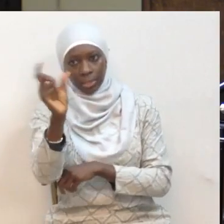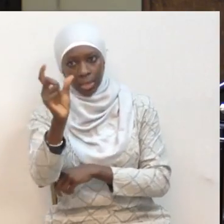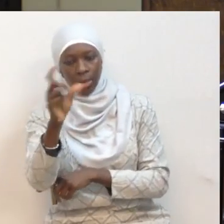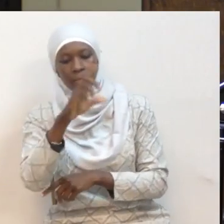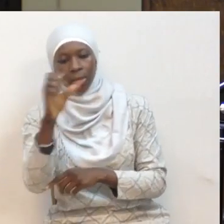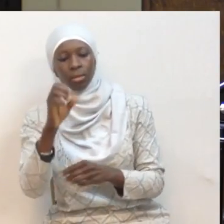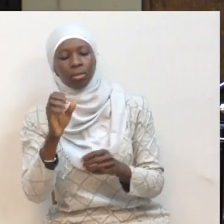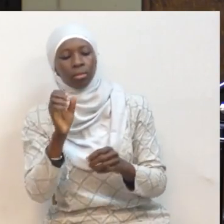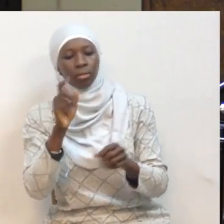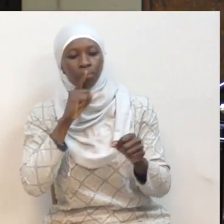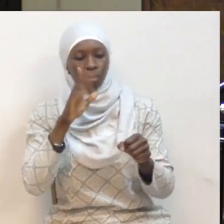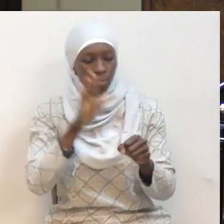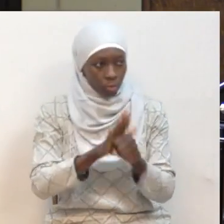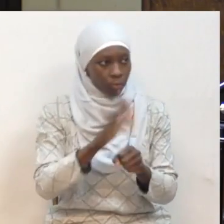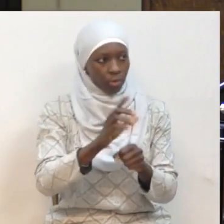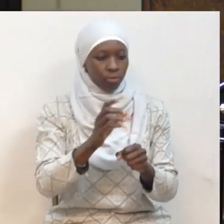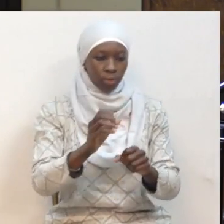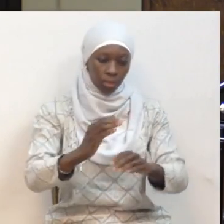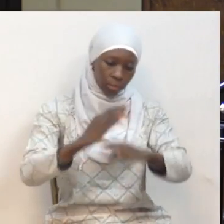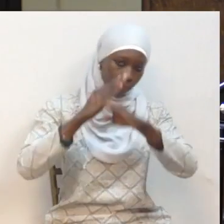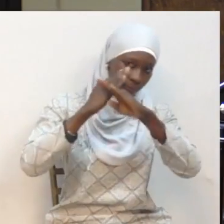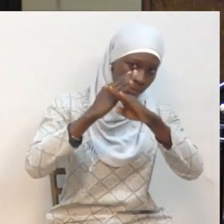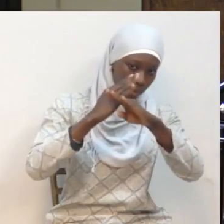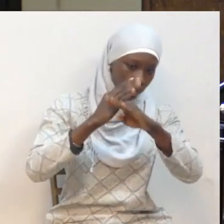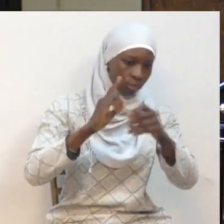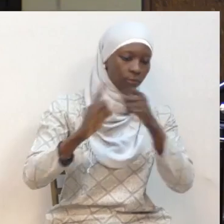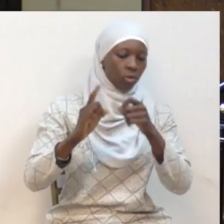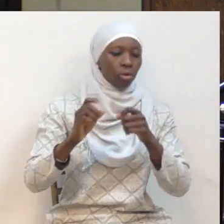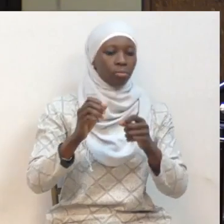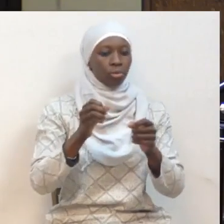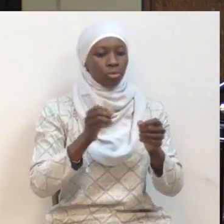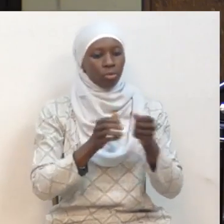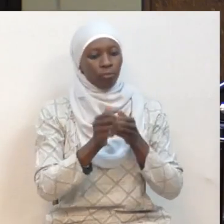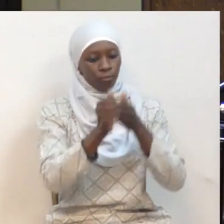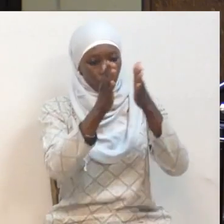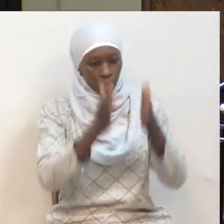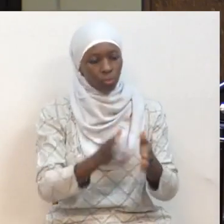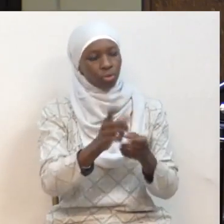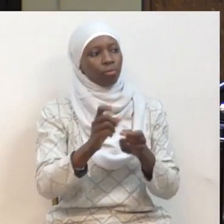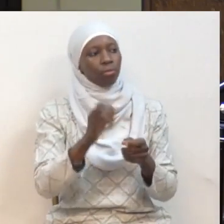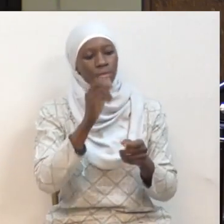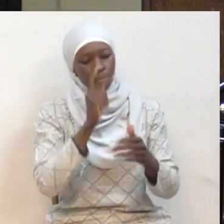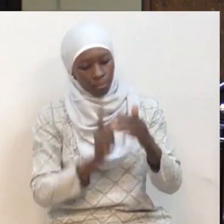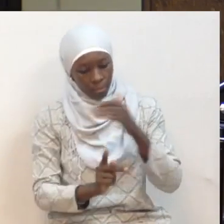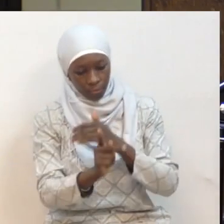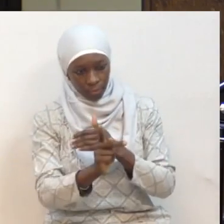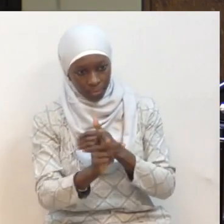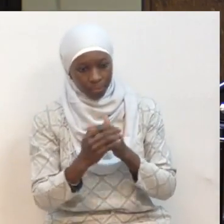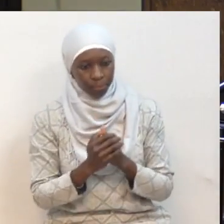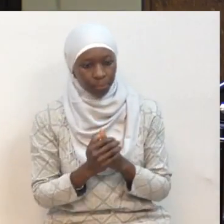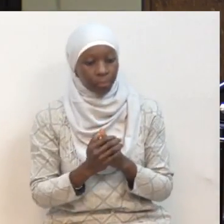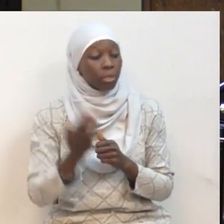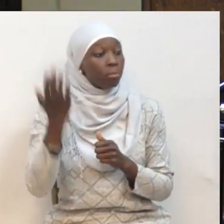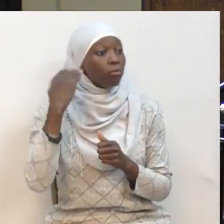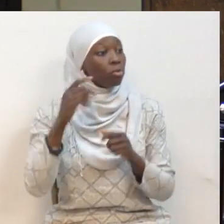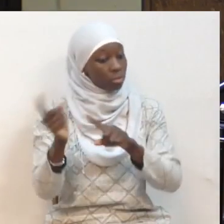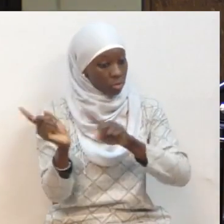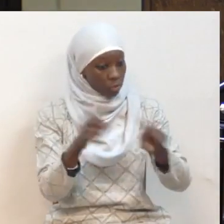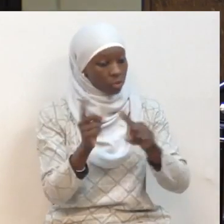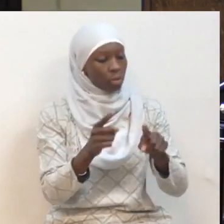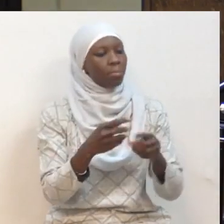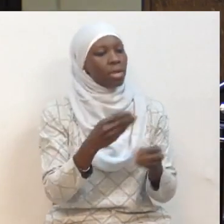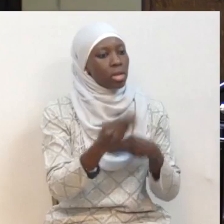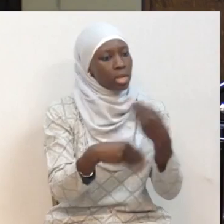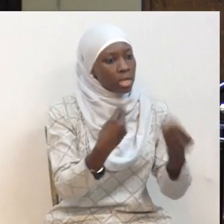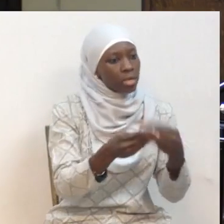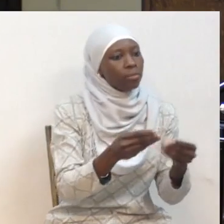the companions of the Prophet. And they used to come and give this pledge individually, each one of